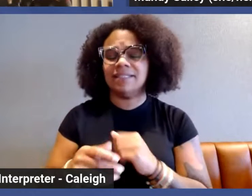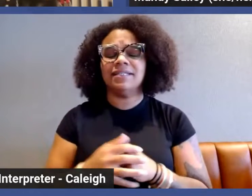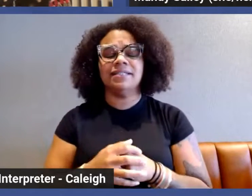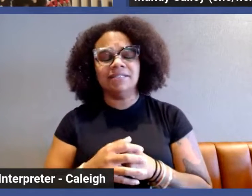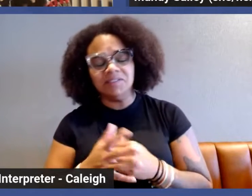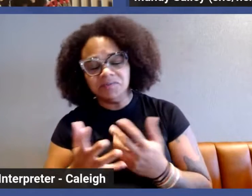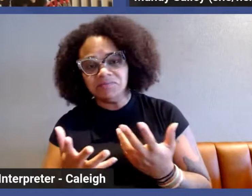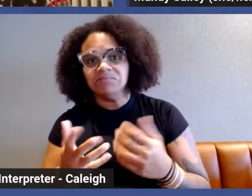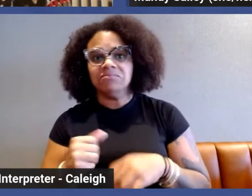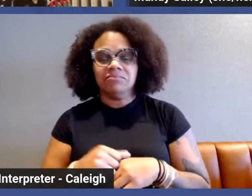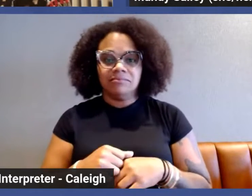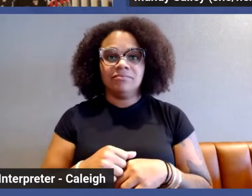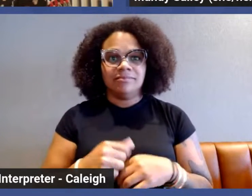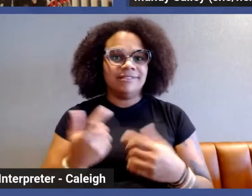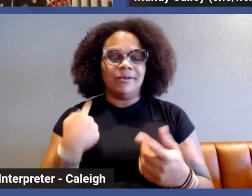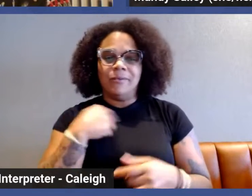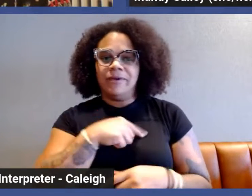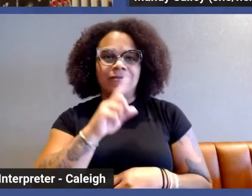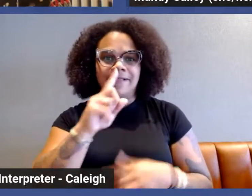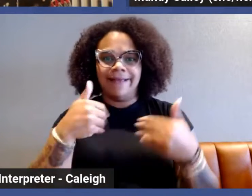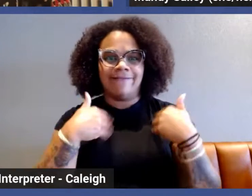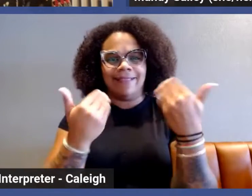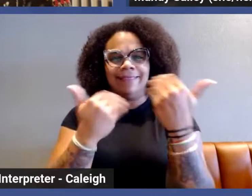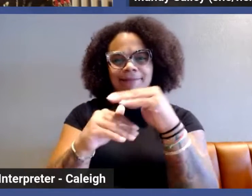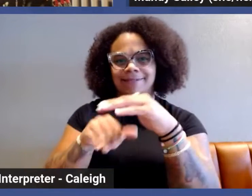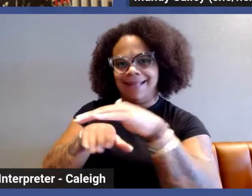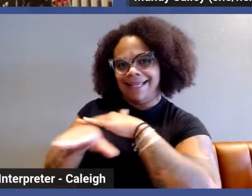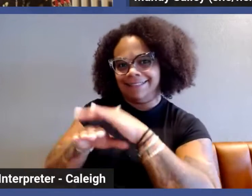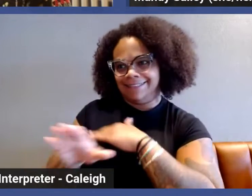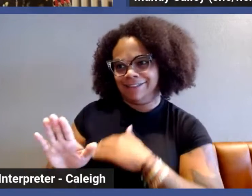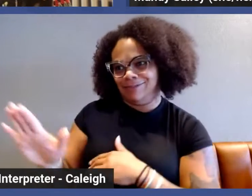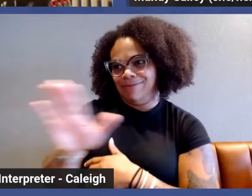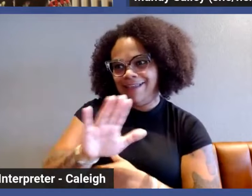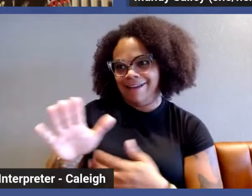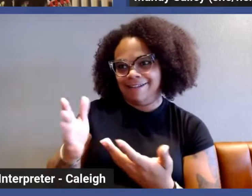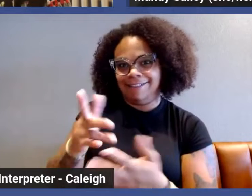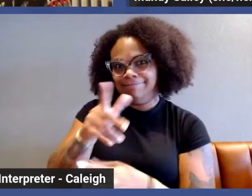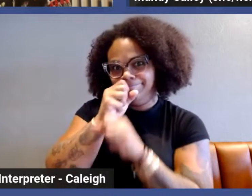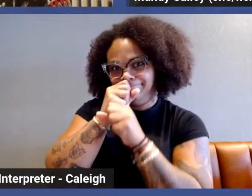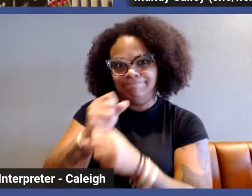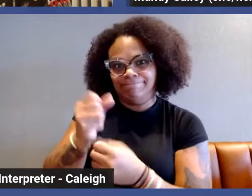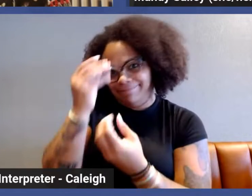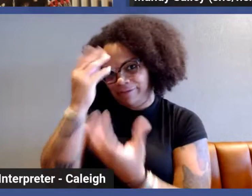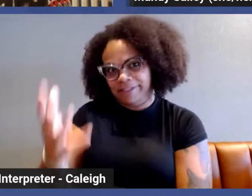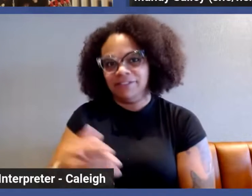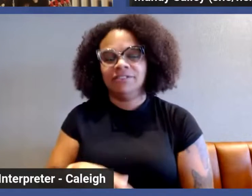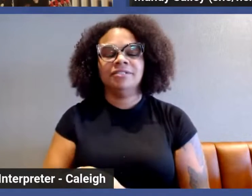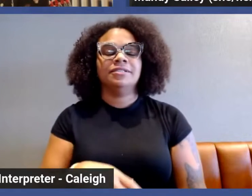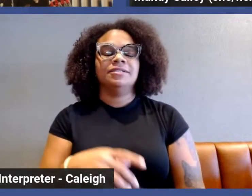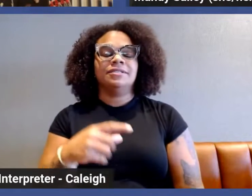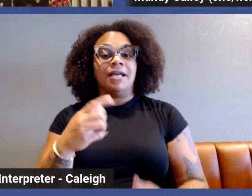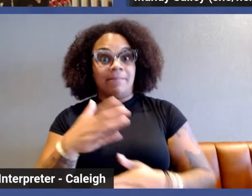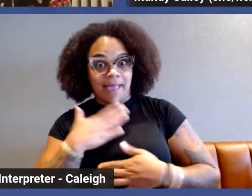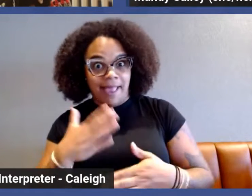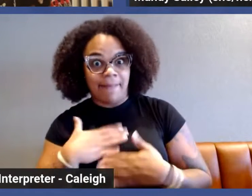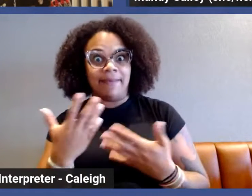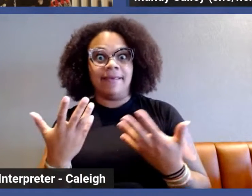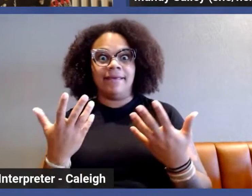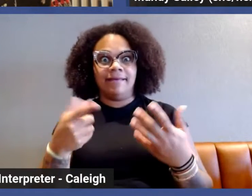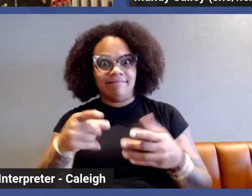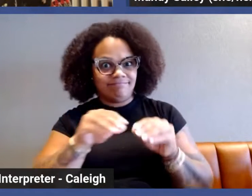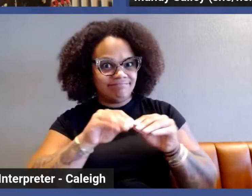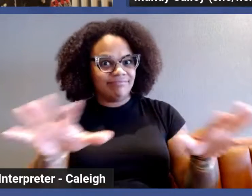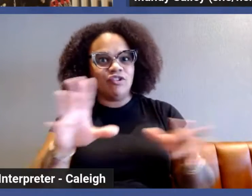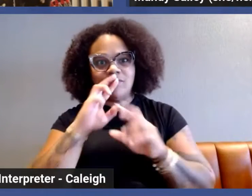only so much we have access to. So I'm glad that this is out there and that it exists. And I know that Reddit